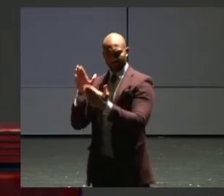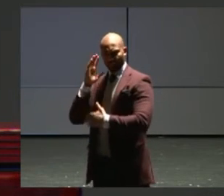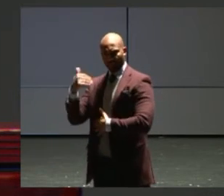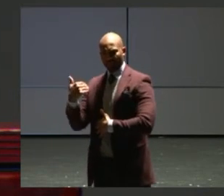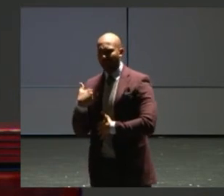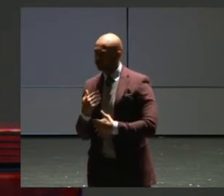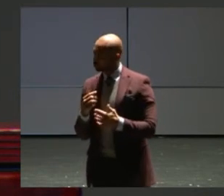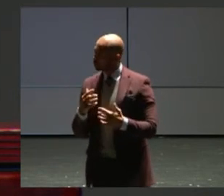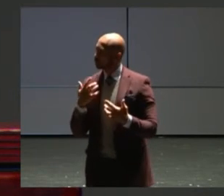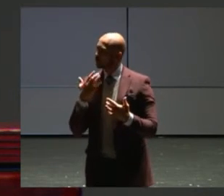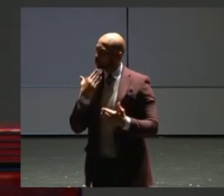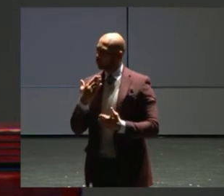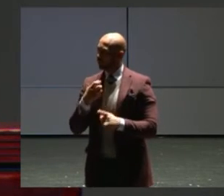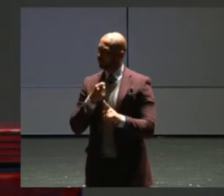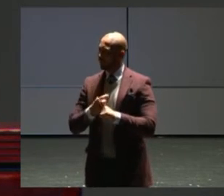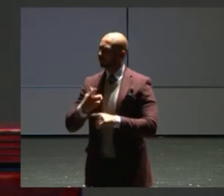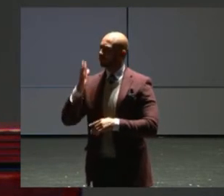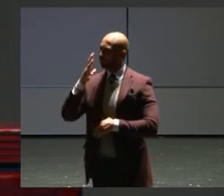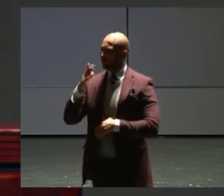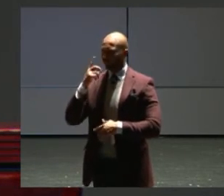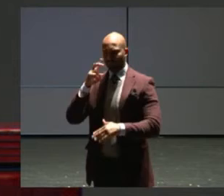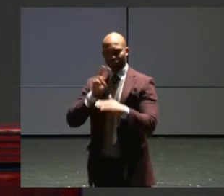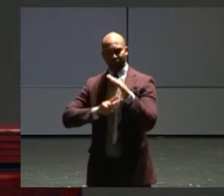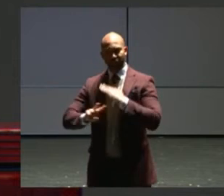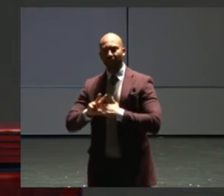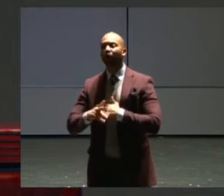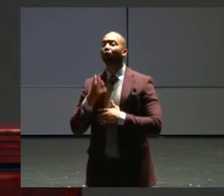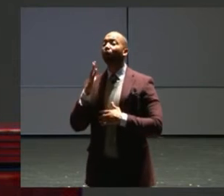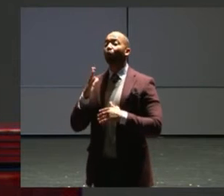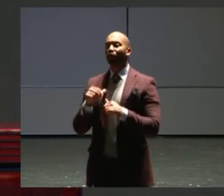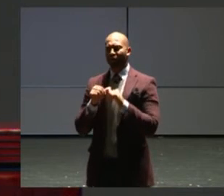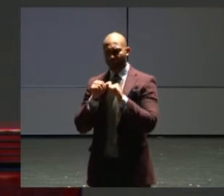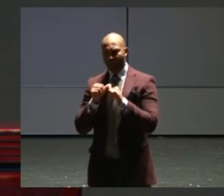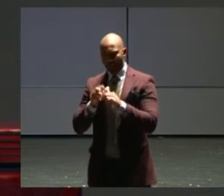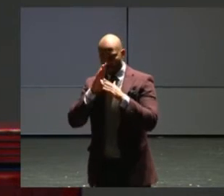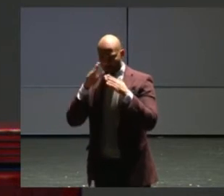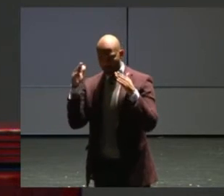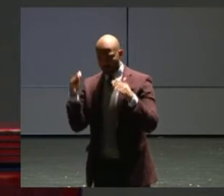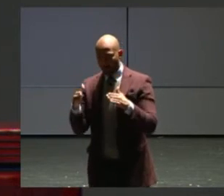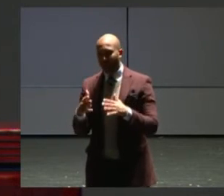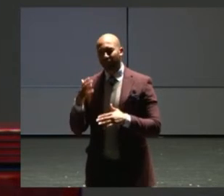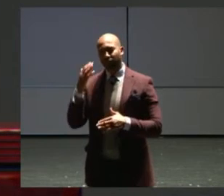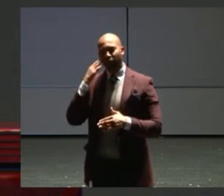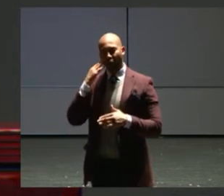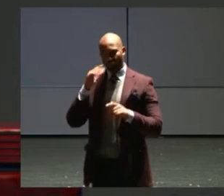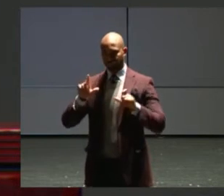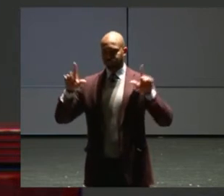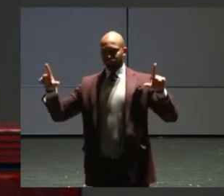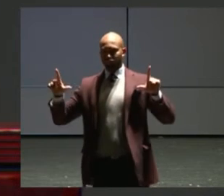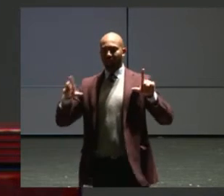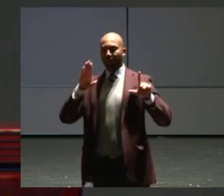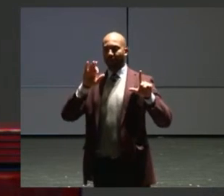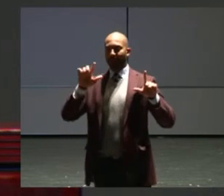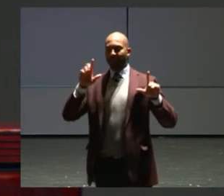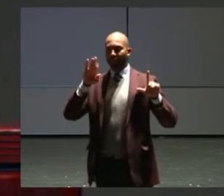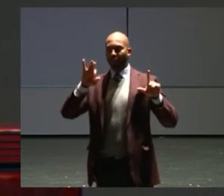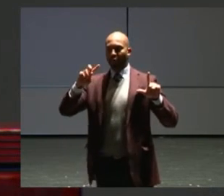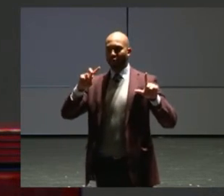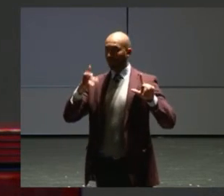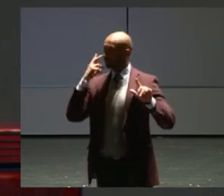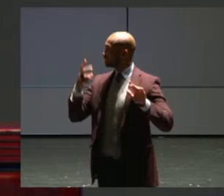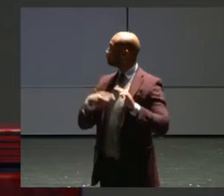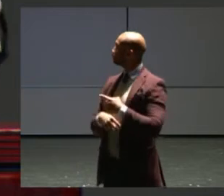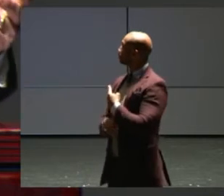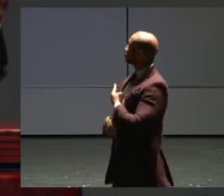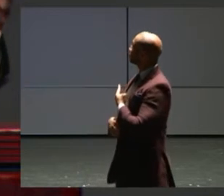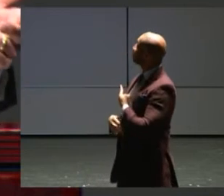do this, and you'll see as we continue to focus on such the billboard, the picture at the bottom is what you see in a number of places in